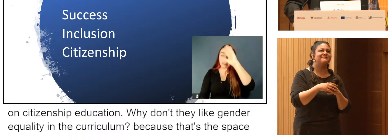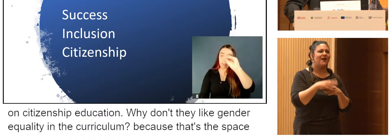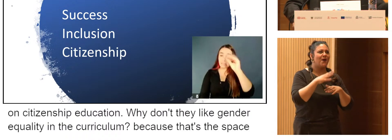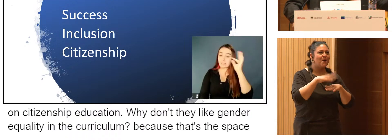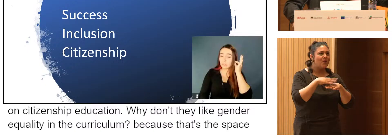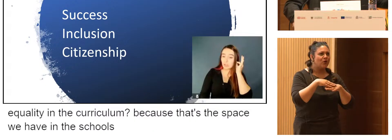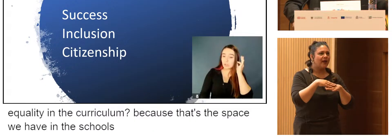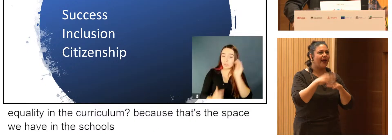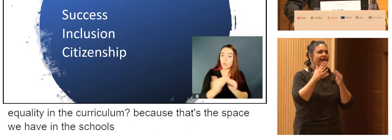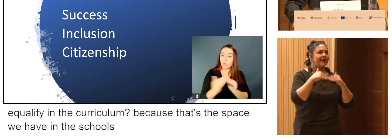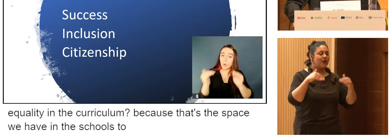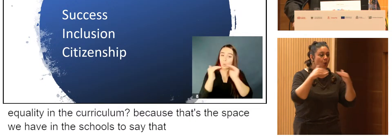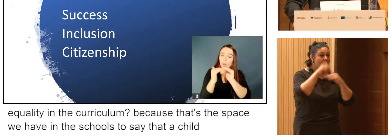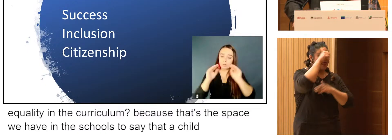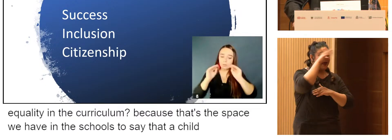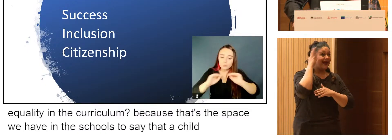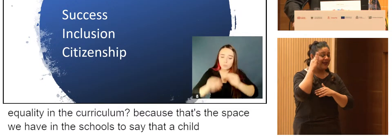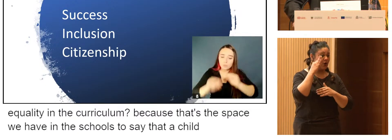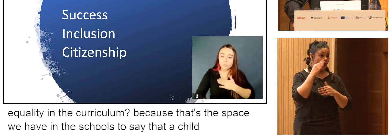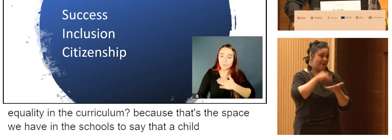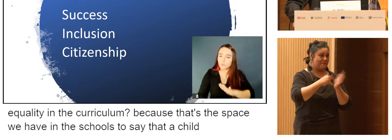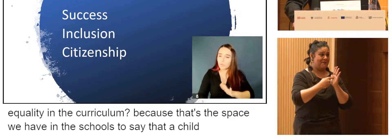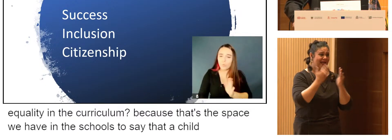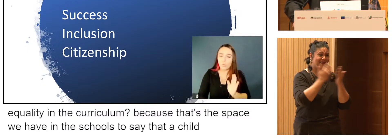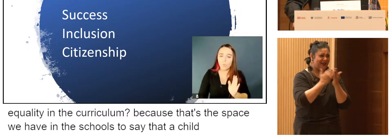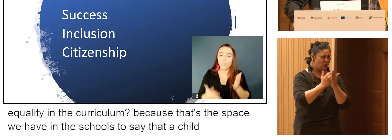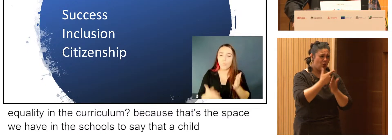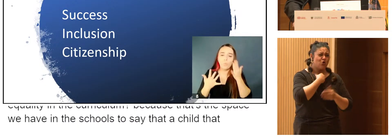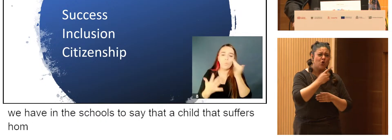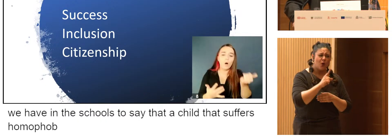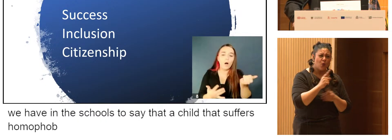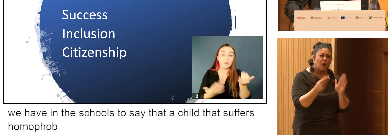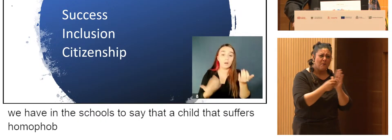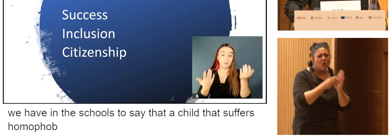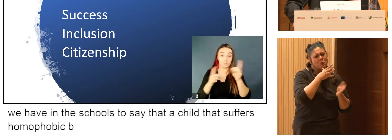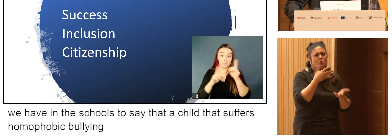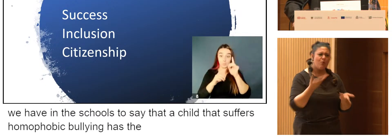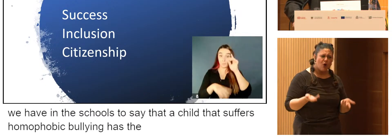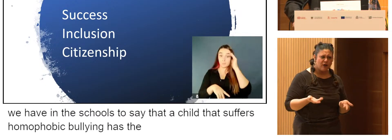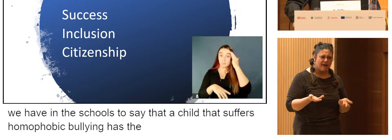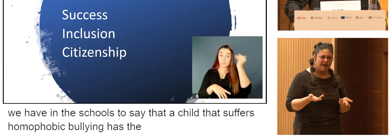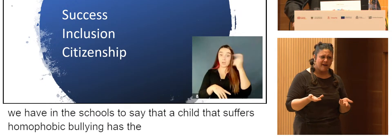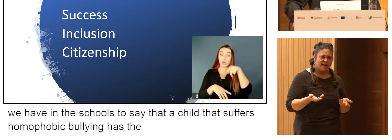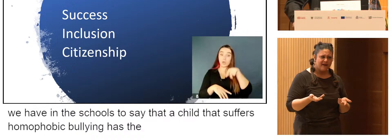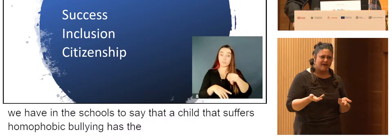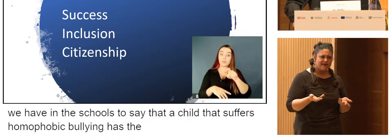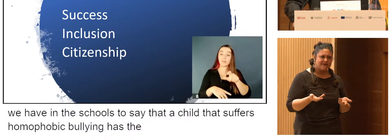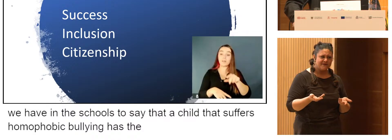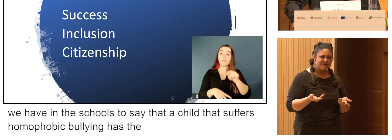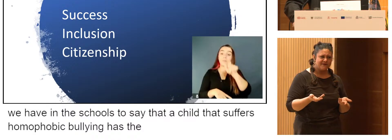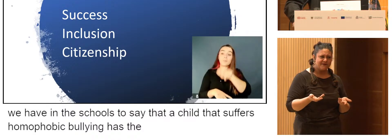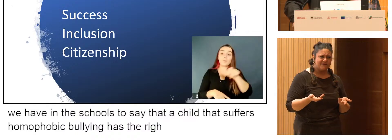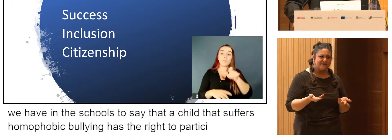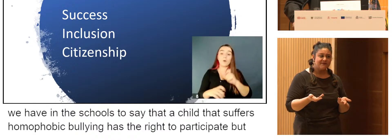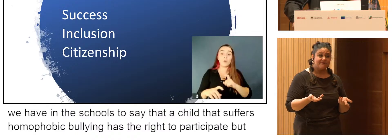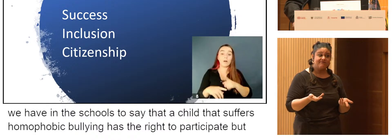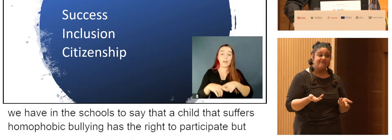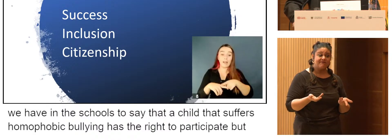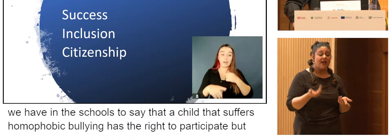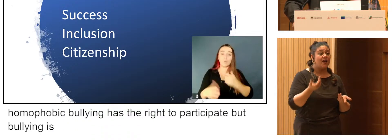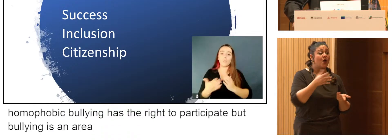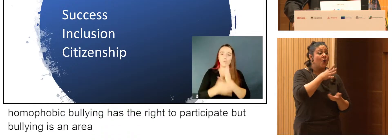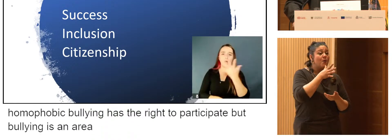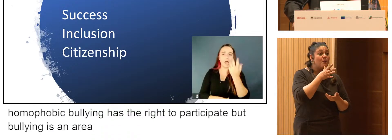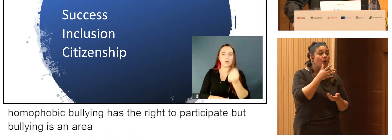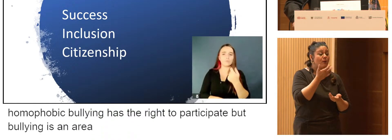say that a child that suffers homophobic bullying has the right to participate. But bullying is an area of